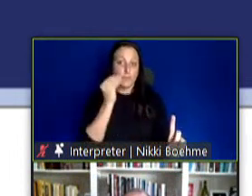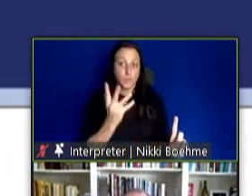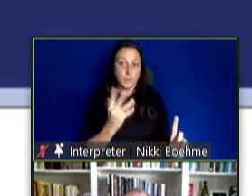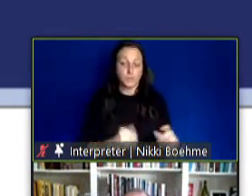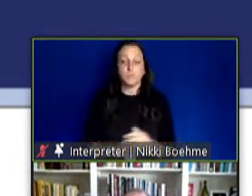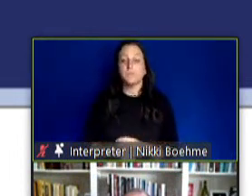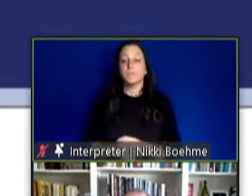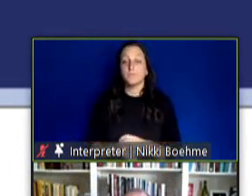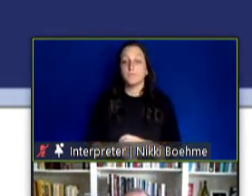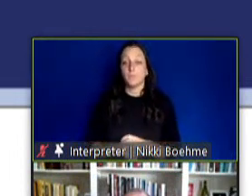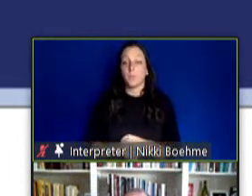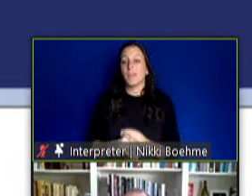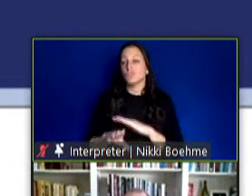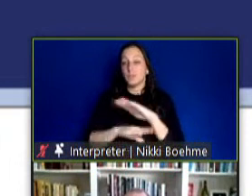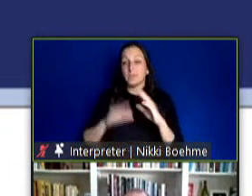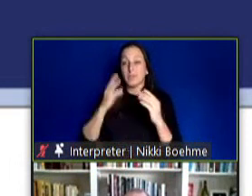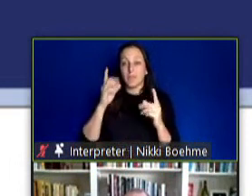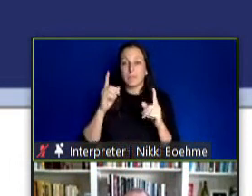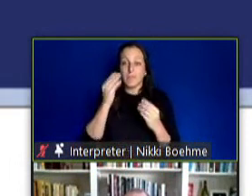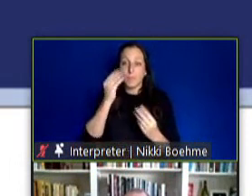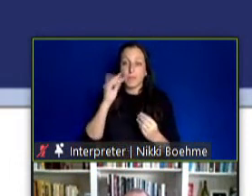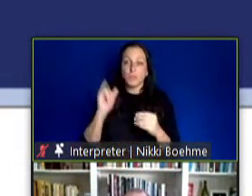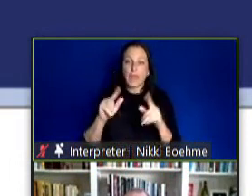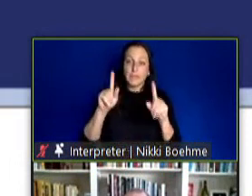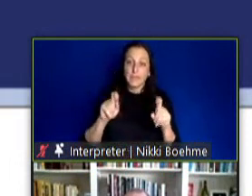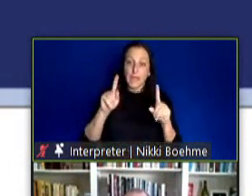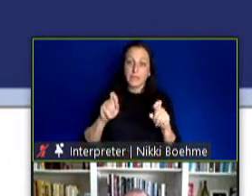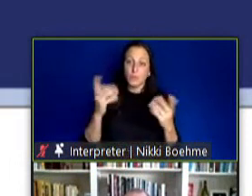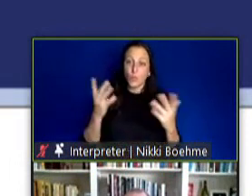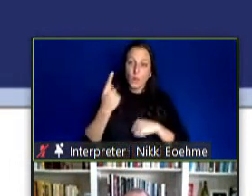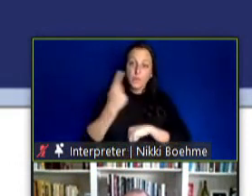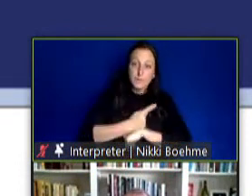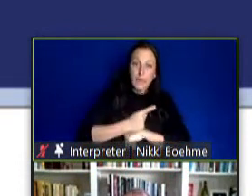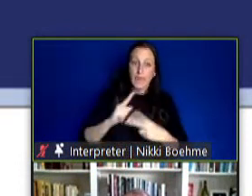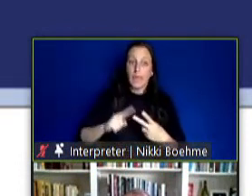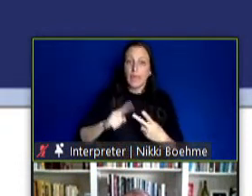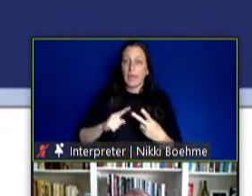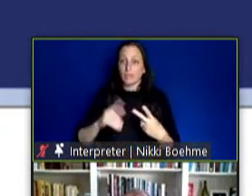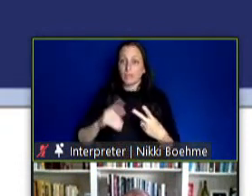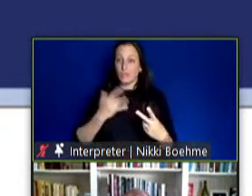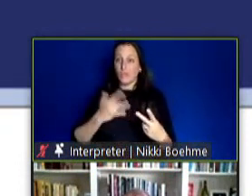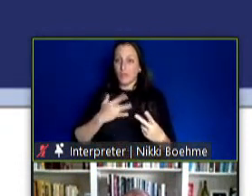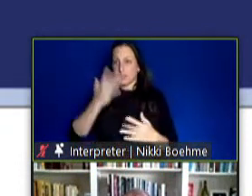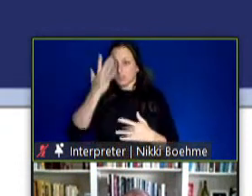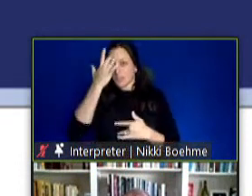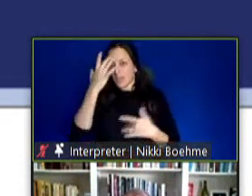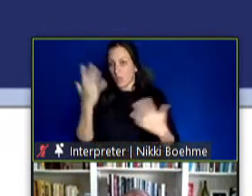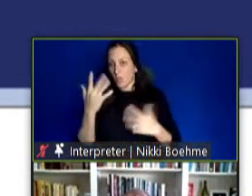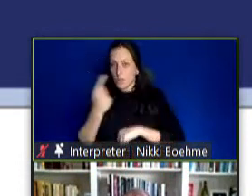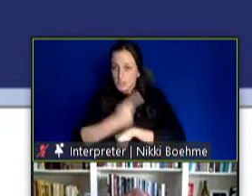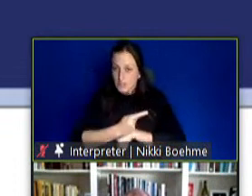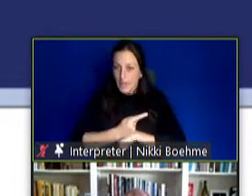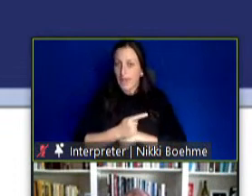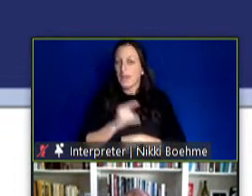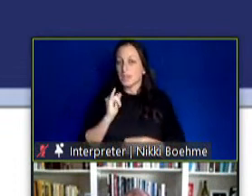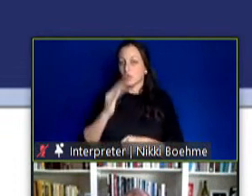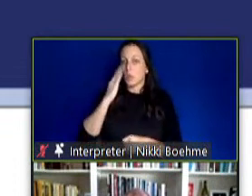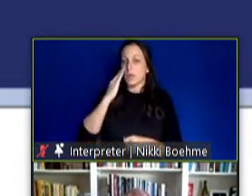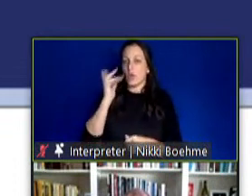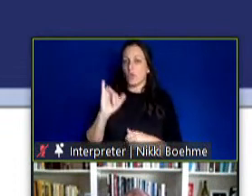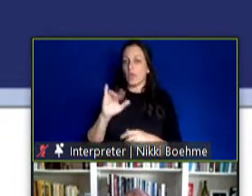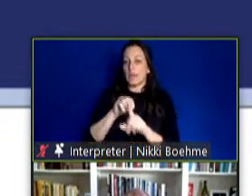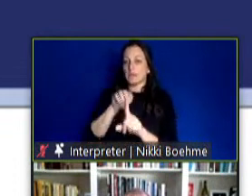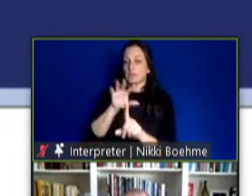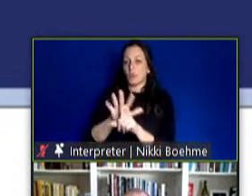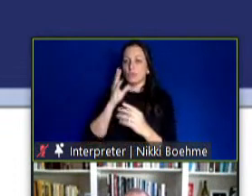And again, basic information like test date and symptom date, which is used to ensure that those exposure notifications are activated within